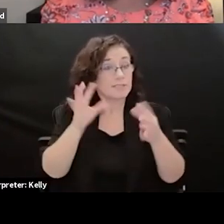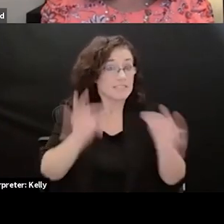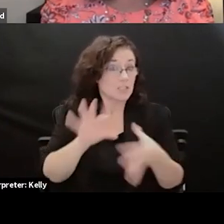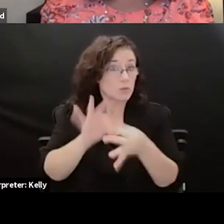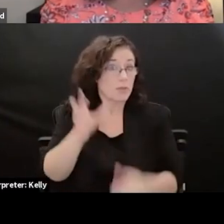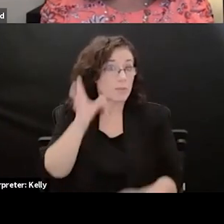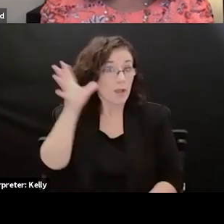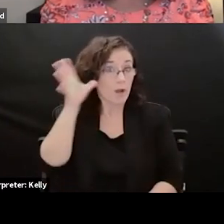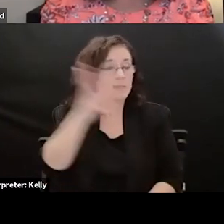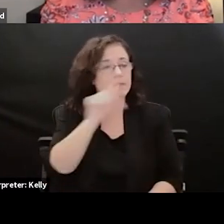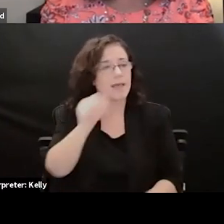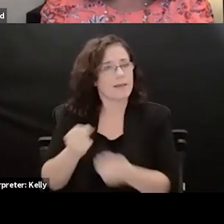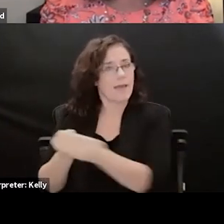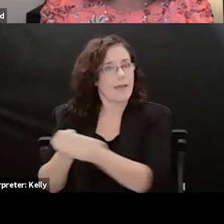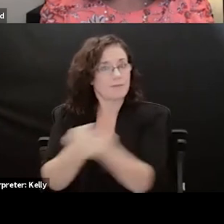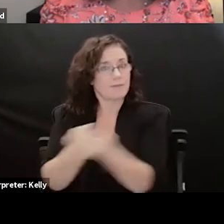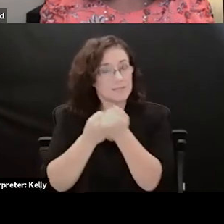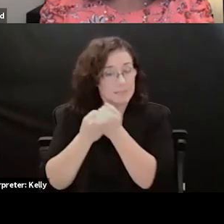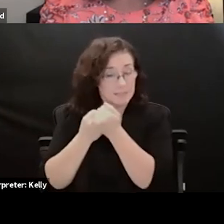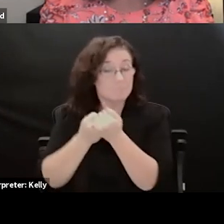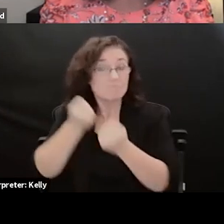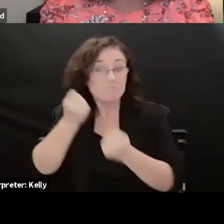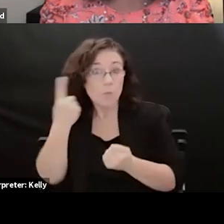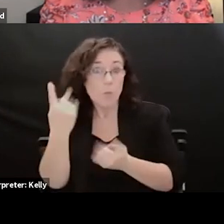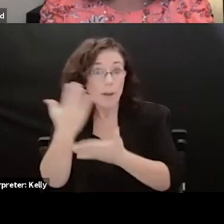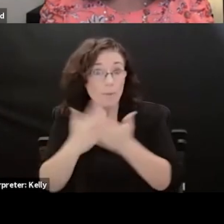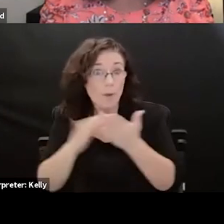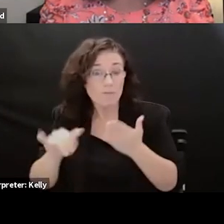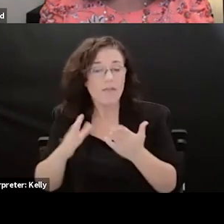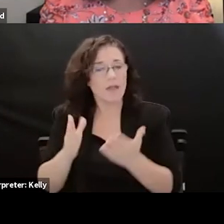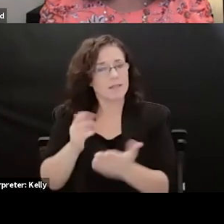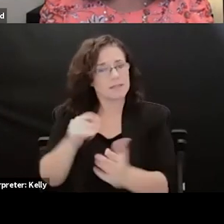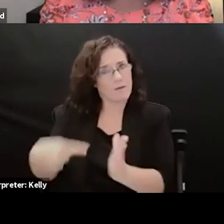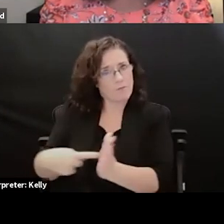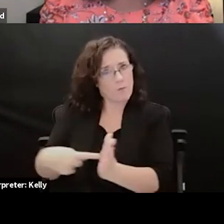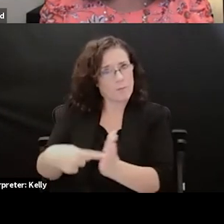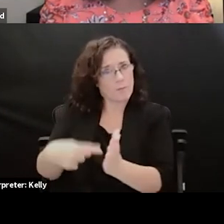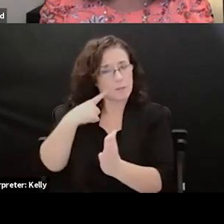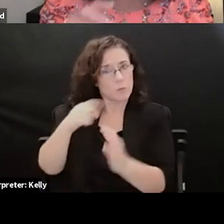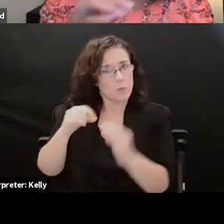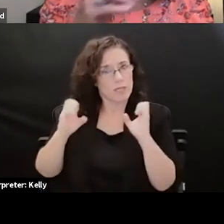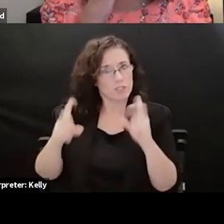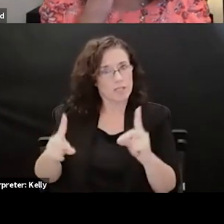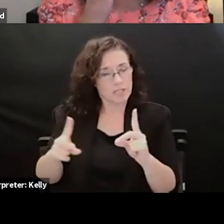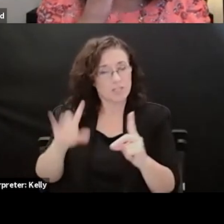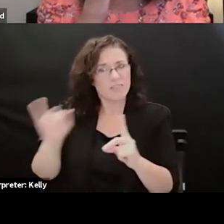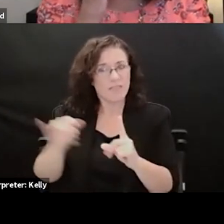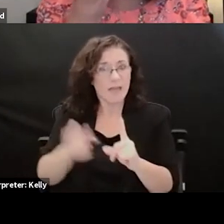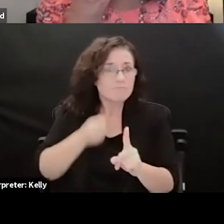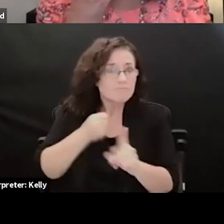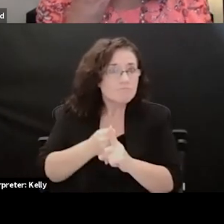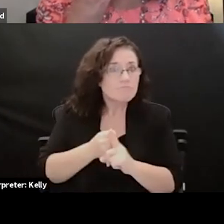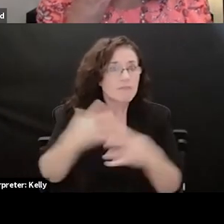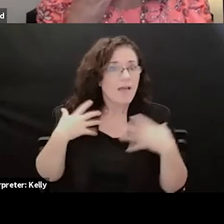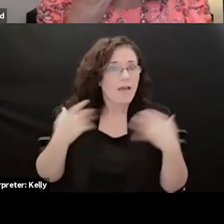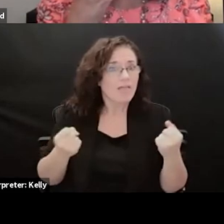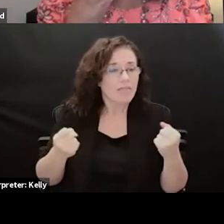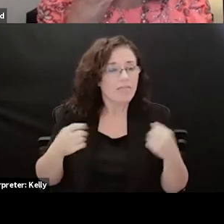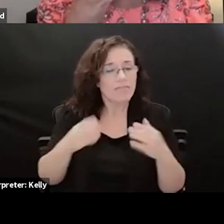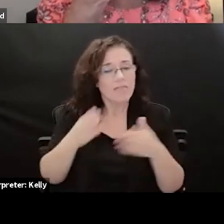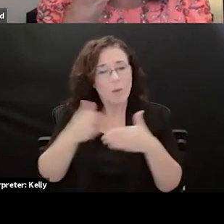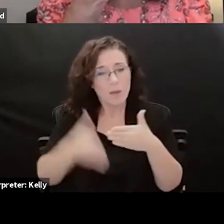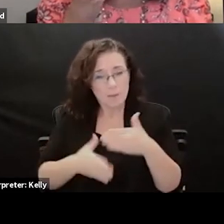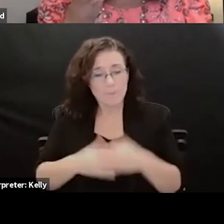firmly believe that affordability and accessibility to quality education has significant impact on health outcomes as a first